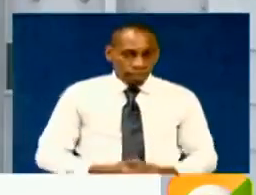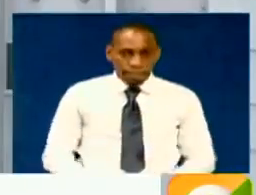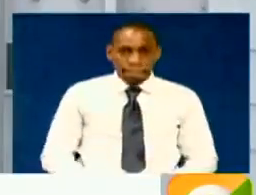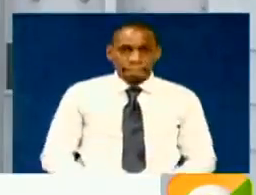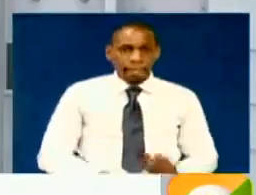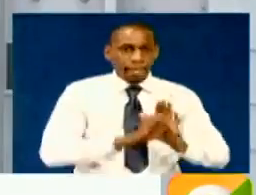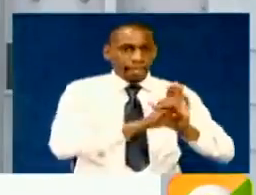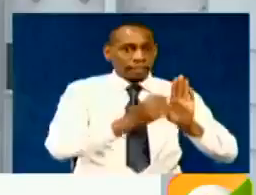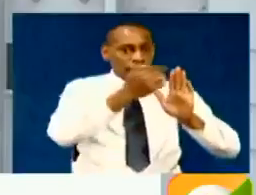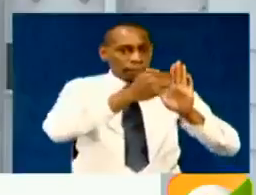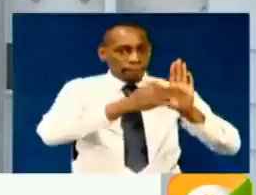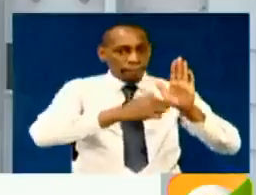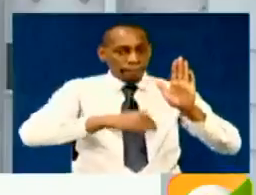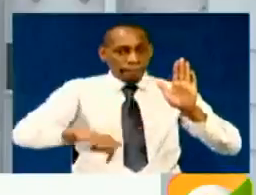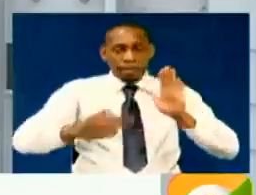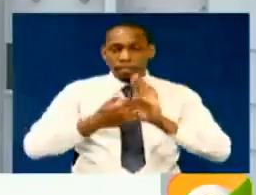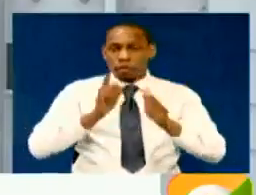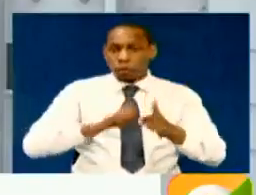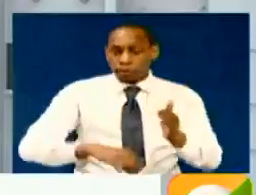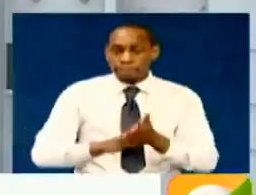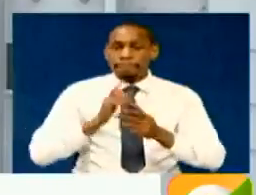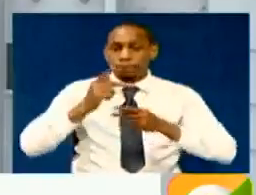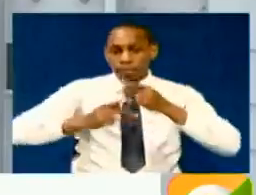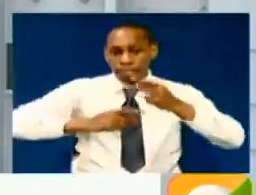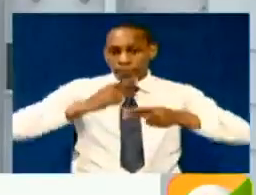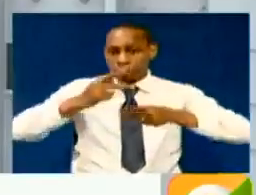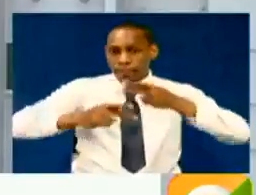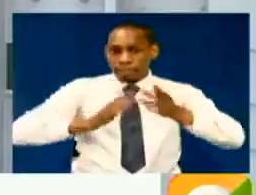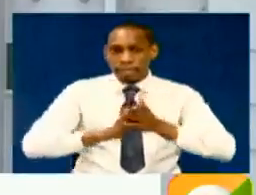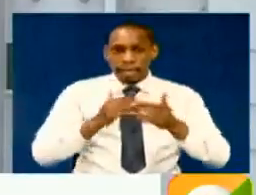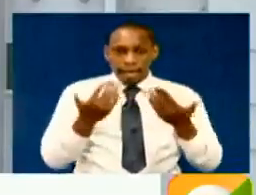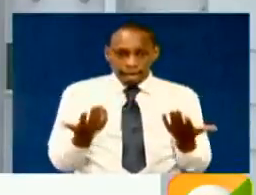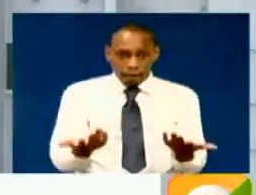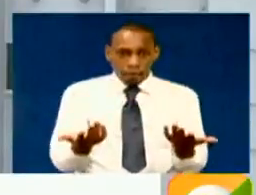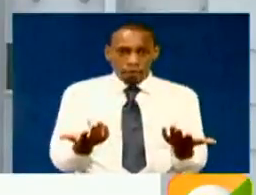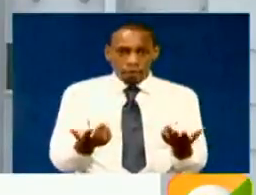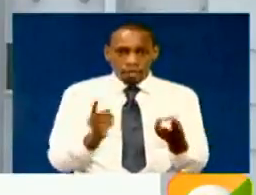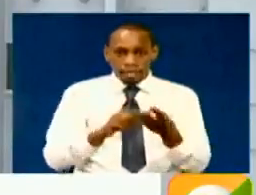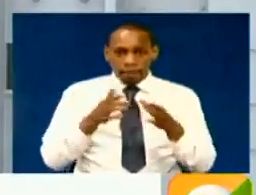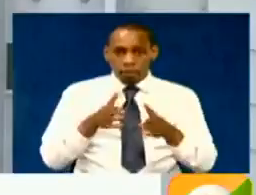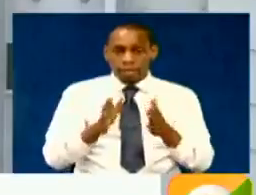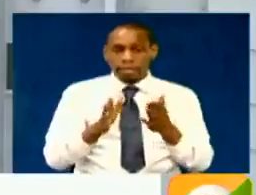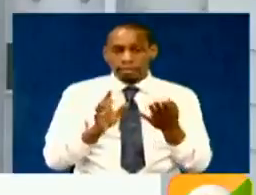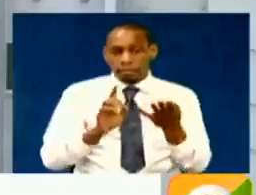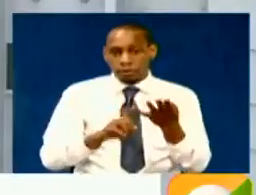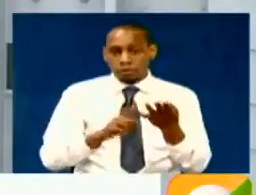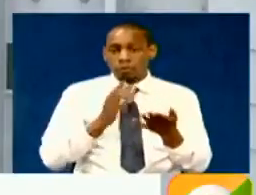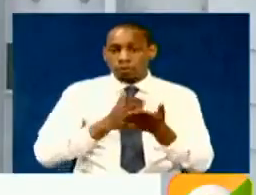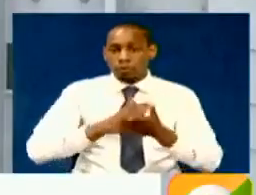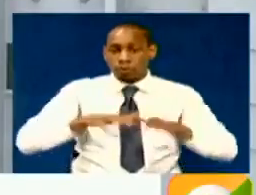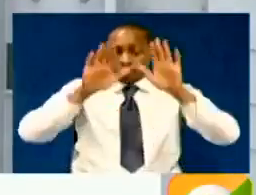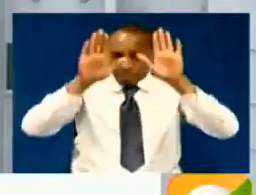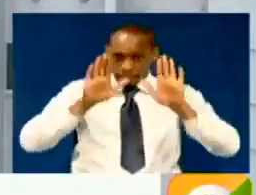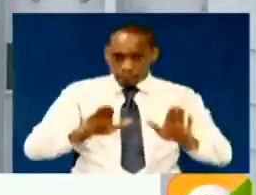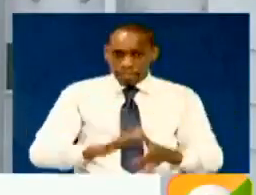These examples I've highlighted speak about the process, the how, the method, and how important that